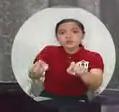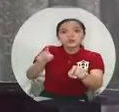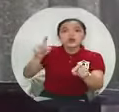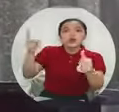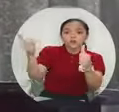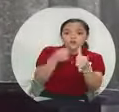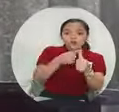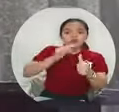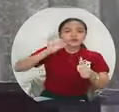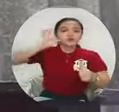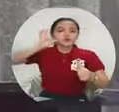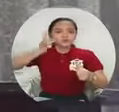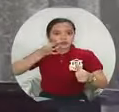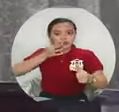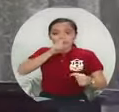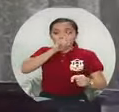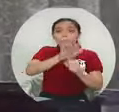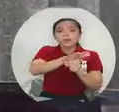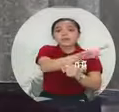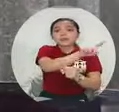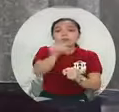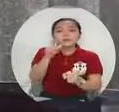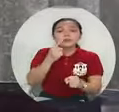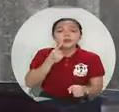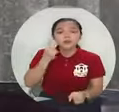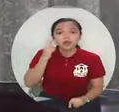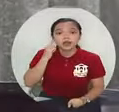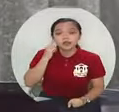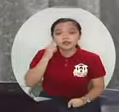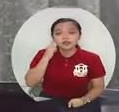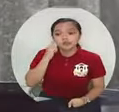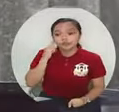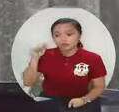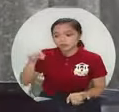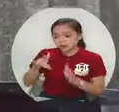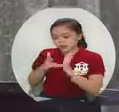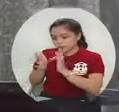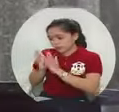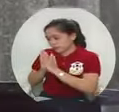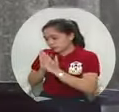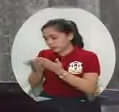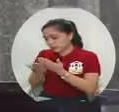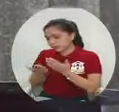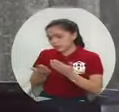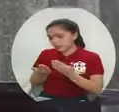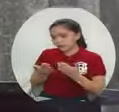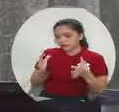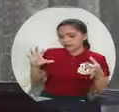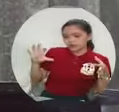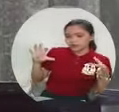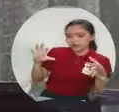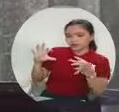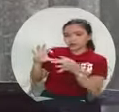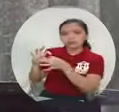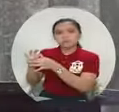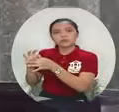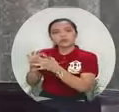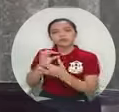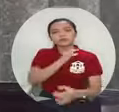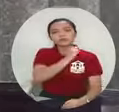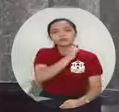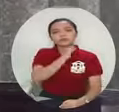fruit from His people to give this, as this portion belongs to the priest.